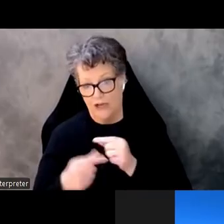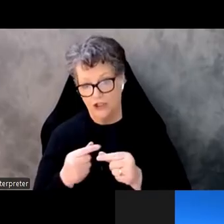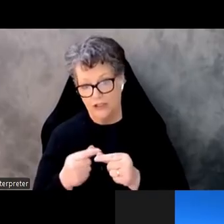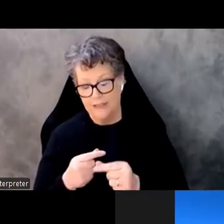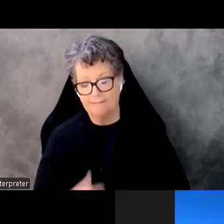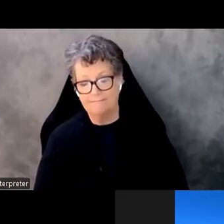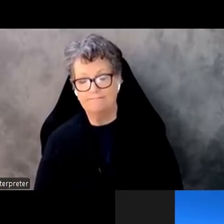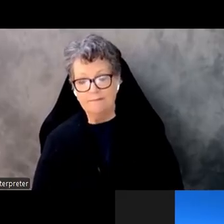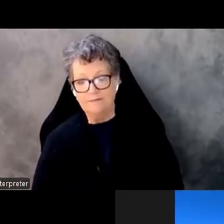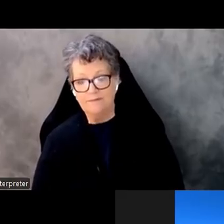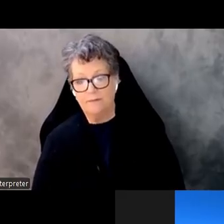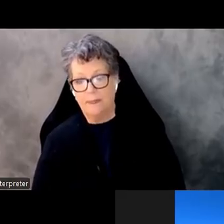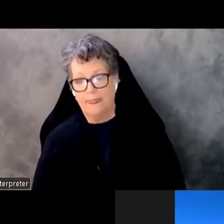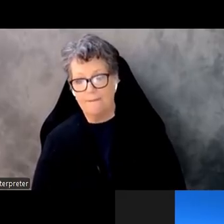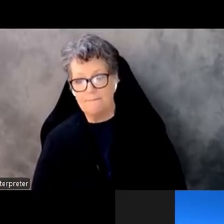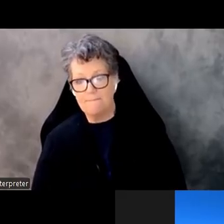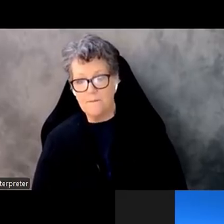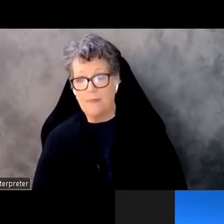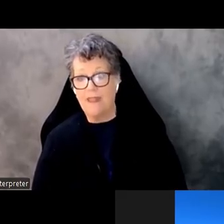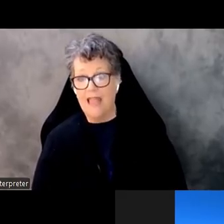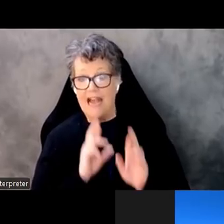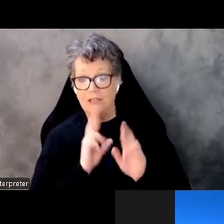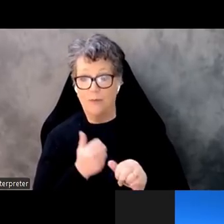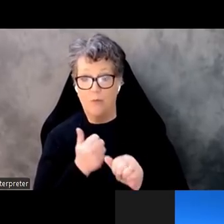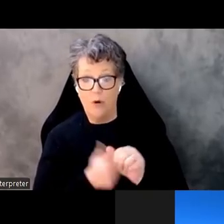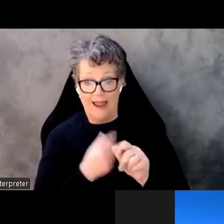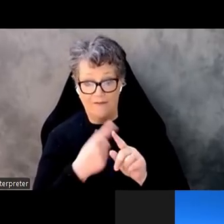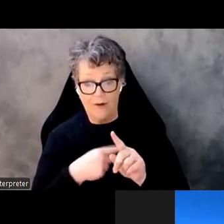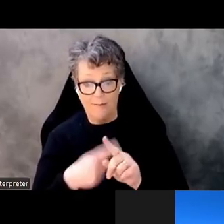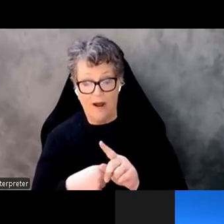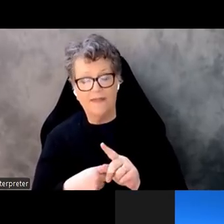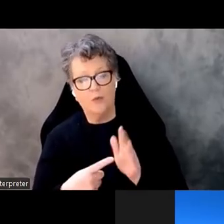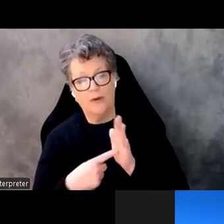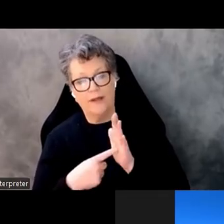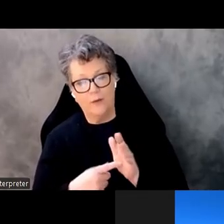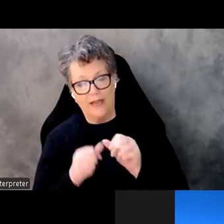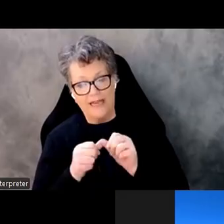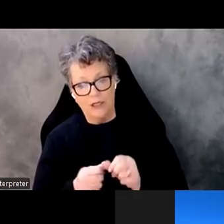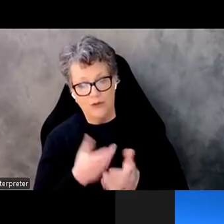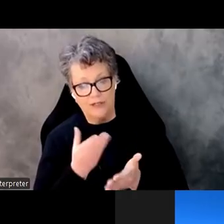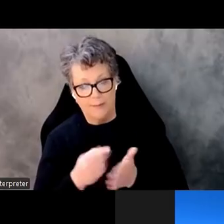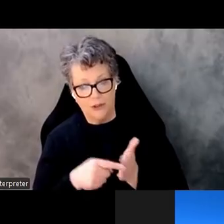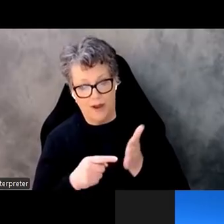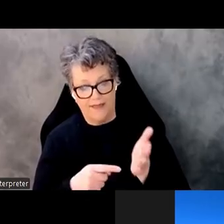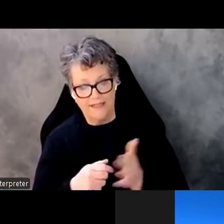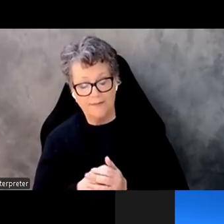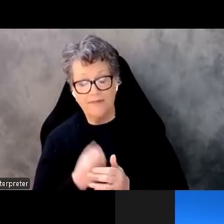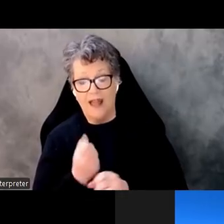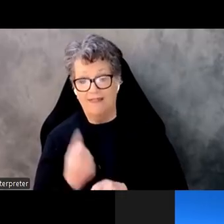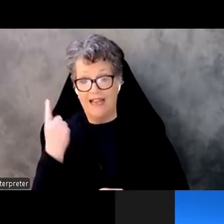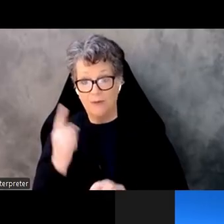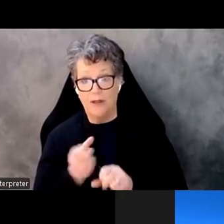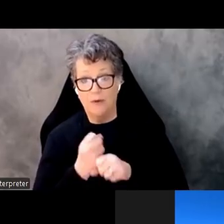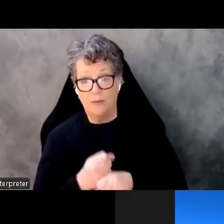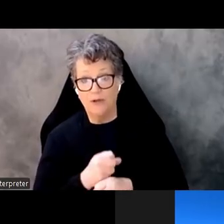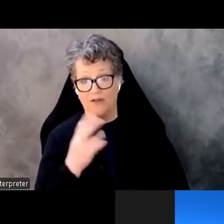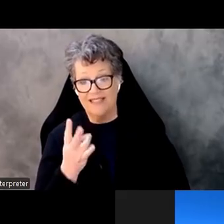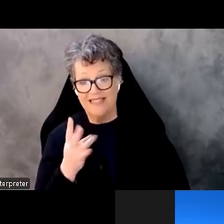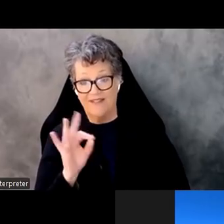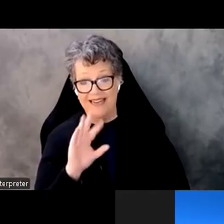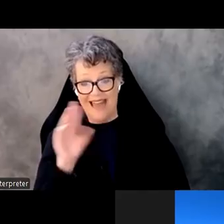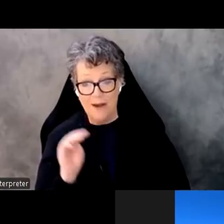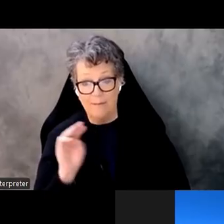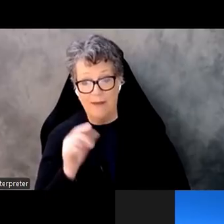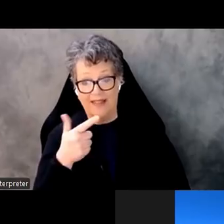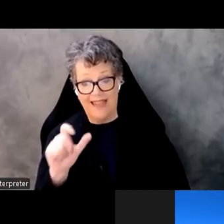of our mission. As I report each month, we continue to demonstrate this. Last month, we produced over 79 million